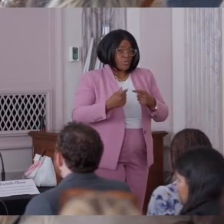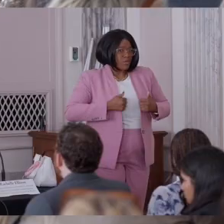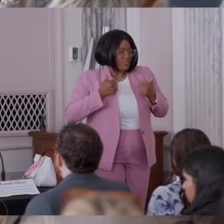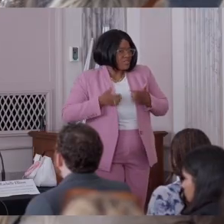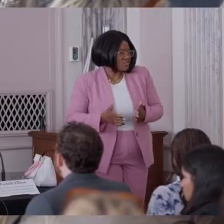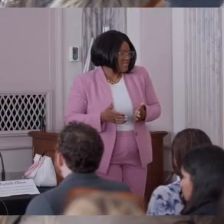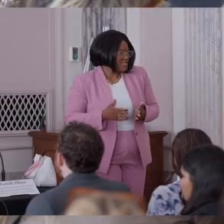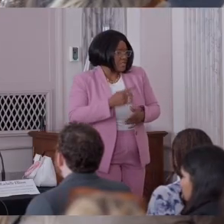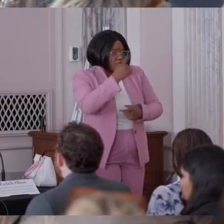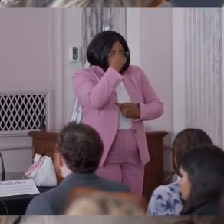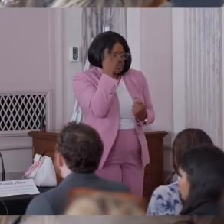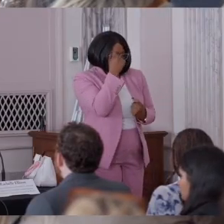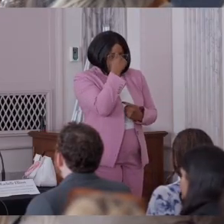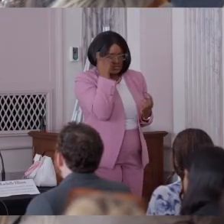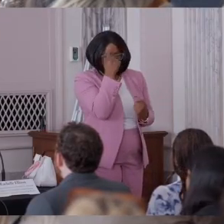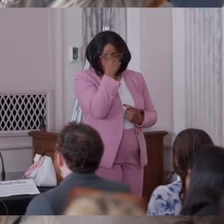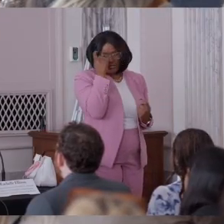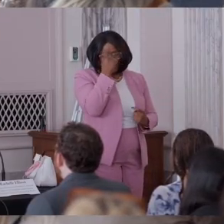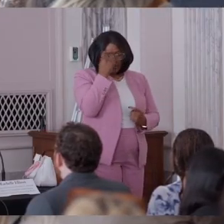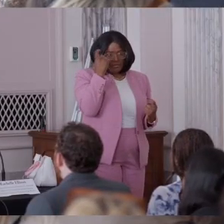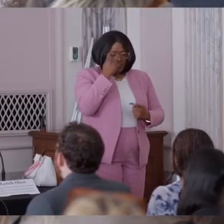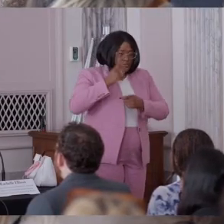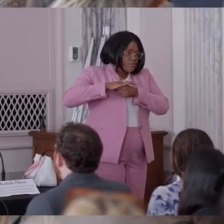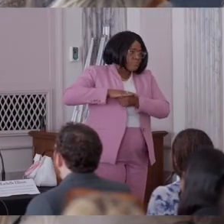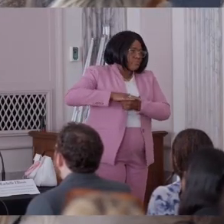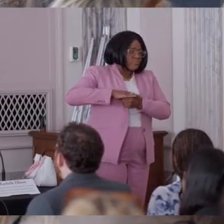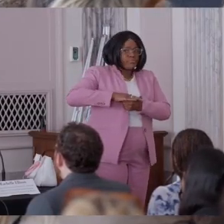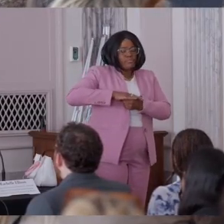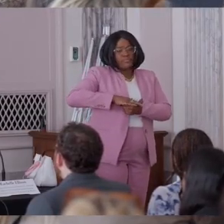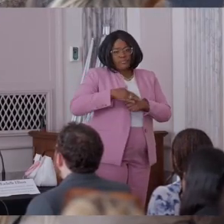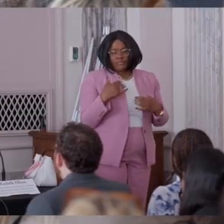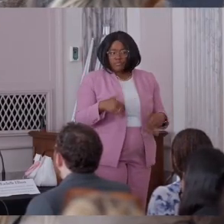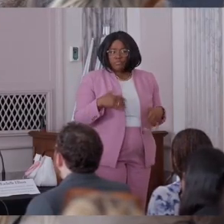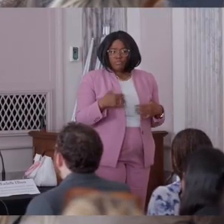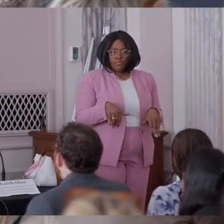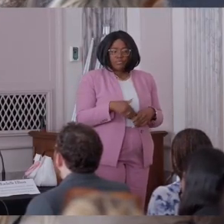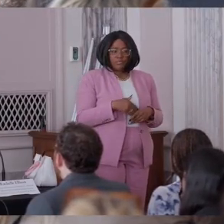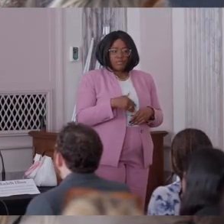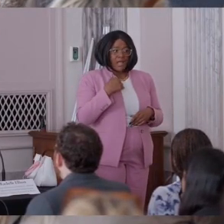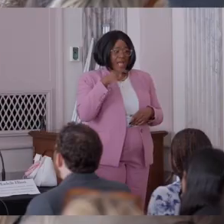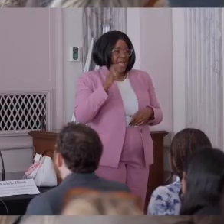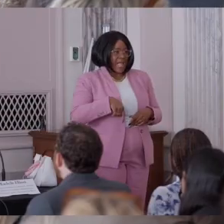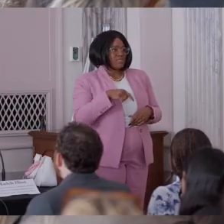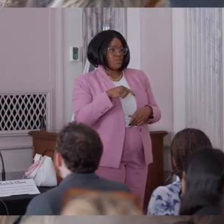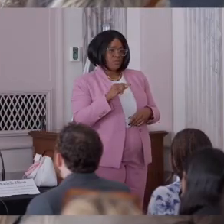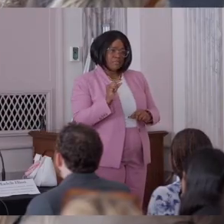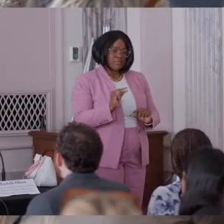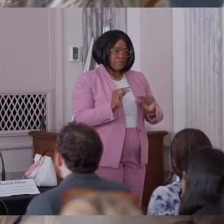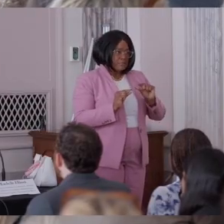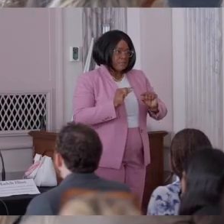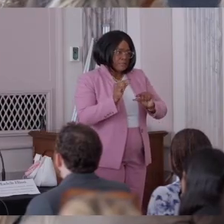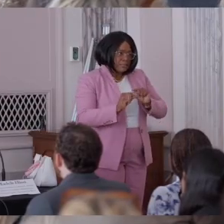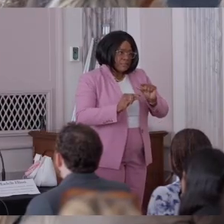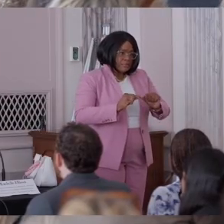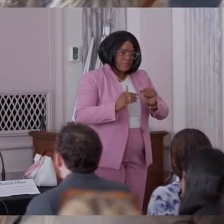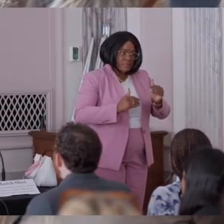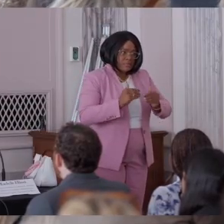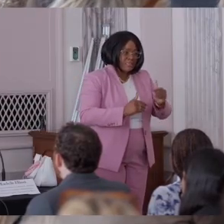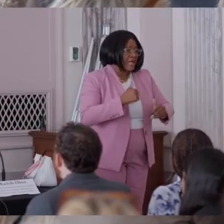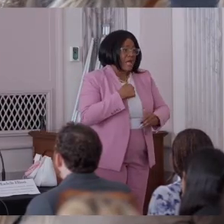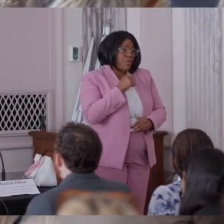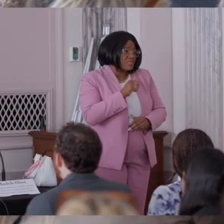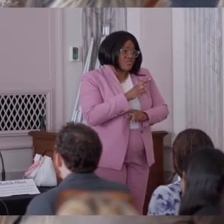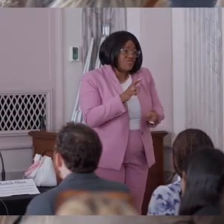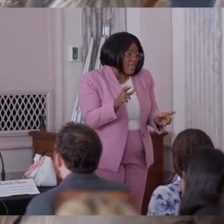traumas, that's a lot of traumas to step into at one time. So, you know, I had to take bits and pieces, and I wasn't ready to do that with the